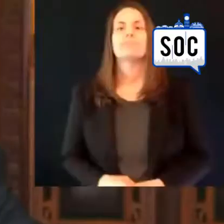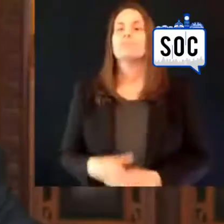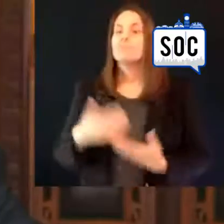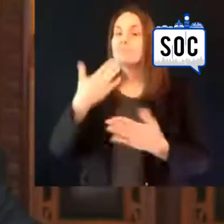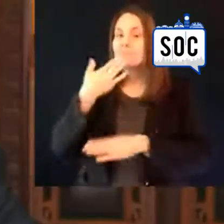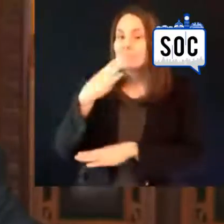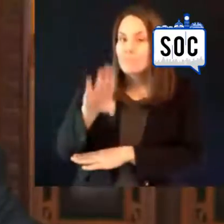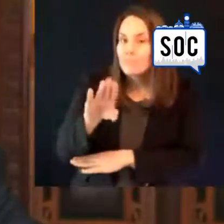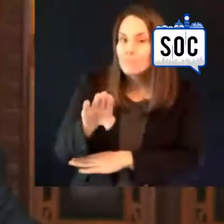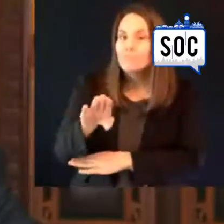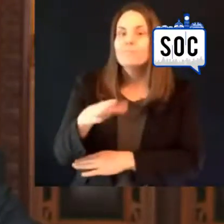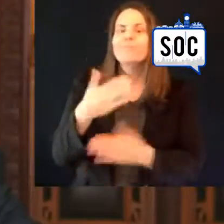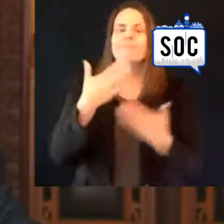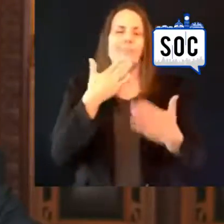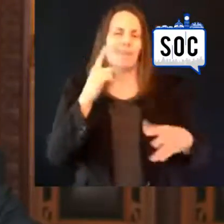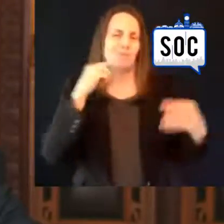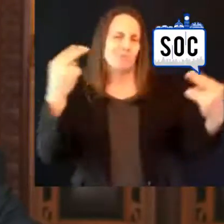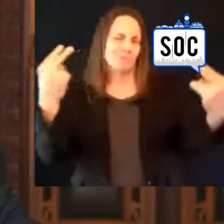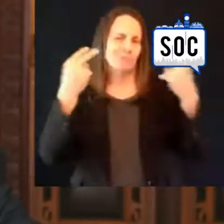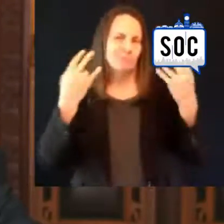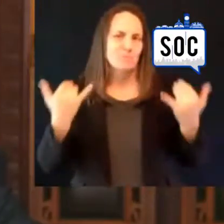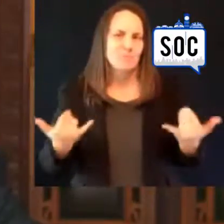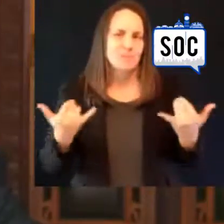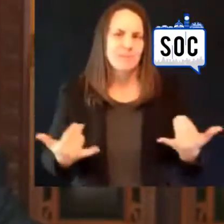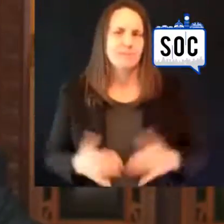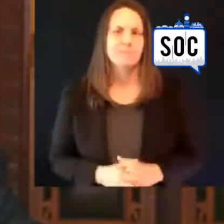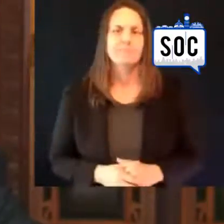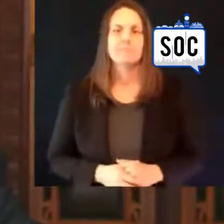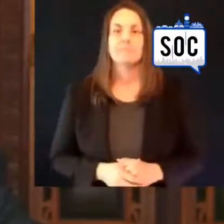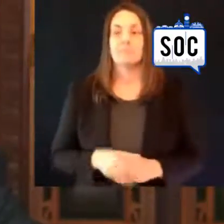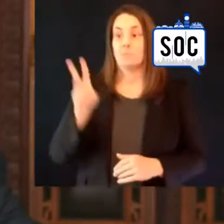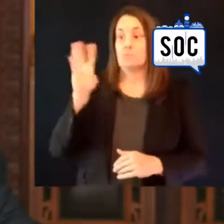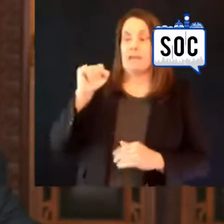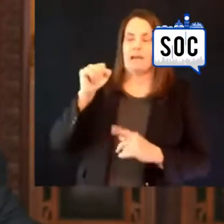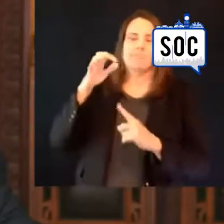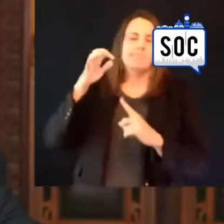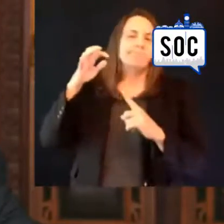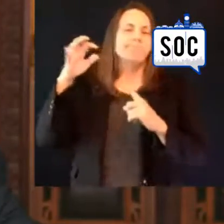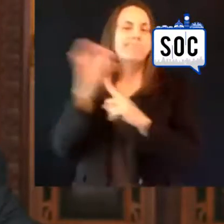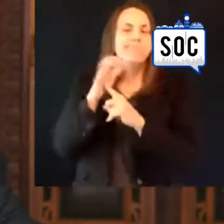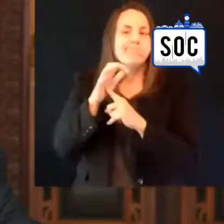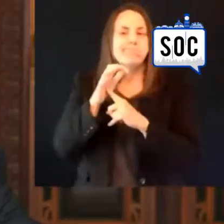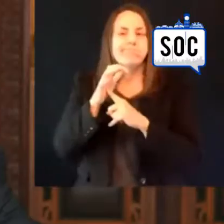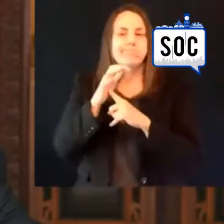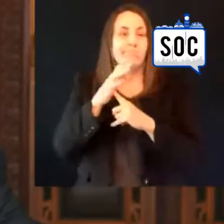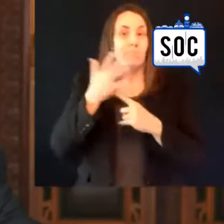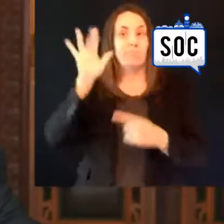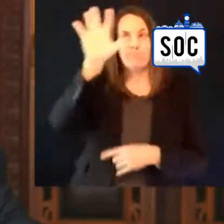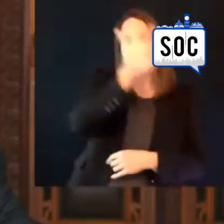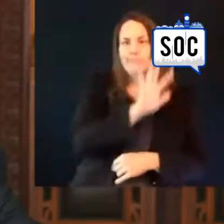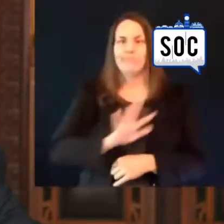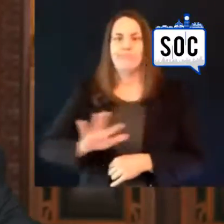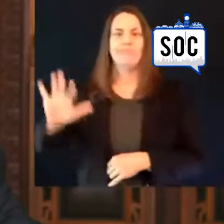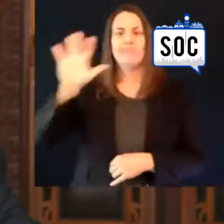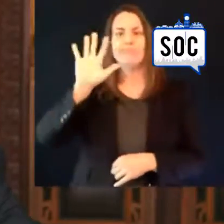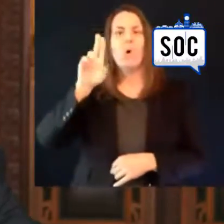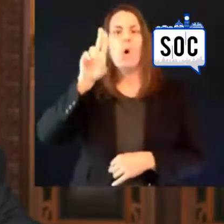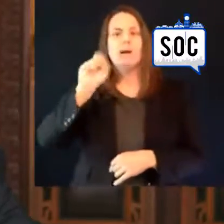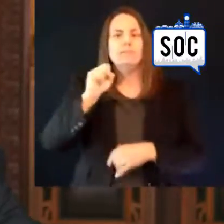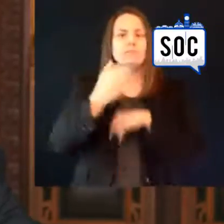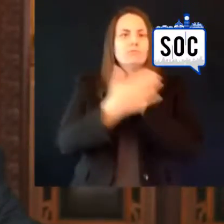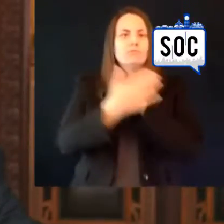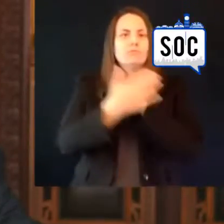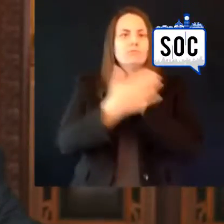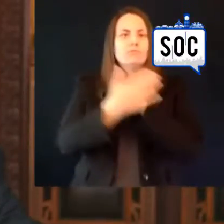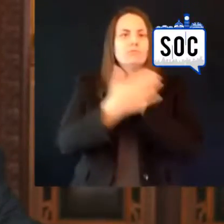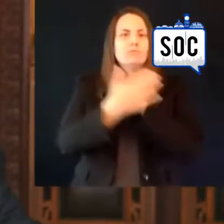Wisconsin continues to be a leader, not only in the Midwest, but across the nation, getting available shots and arms. And as of